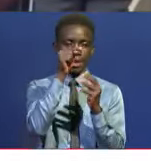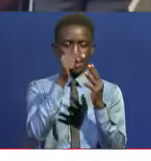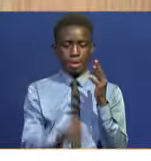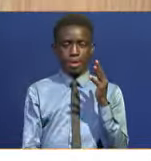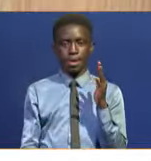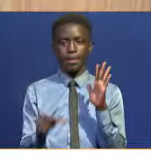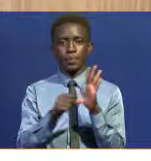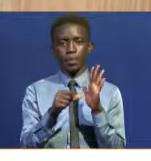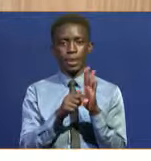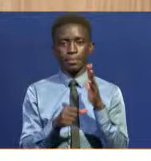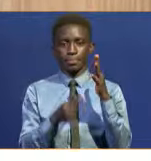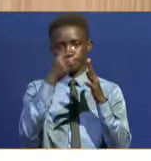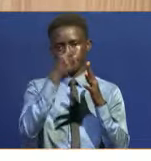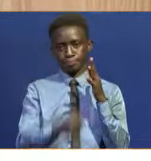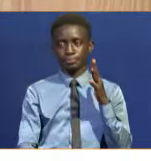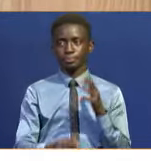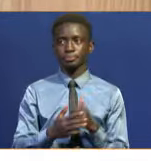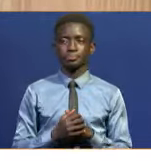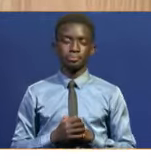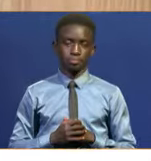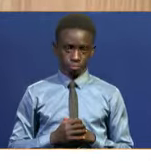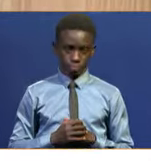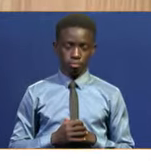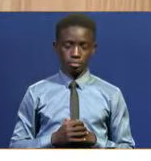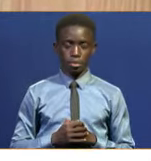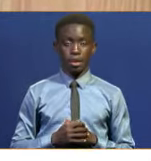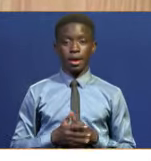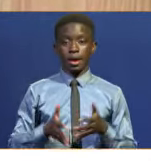very persuaded that